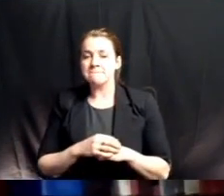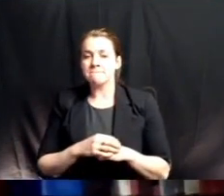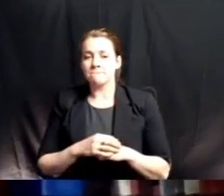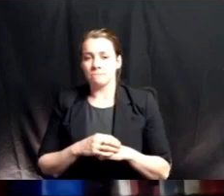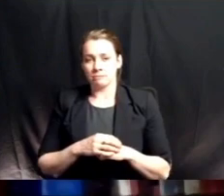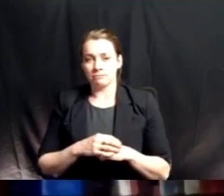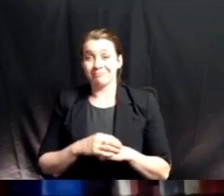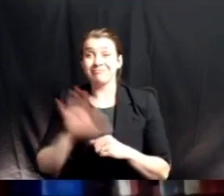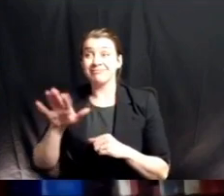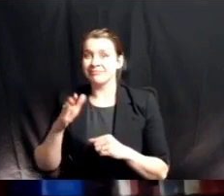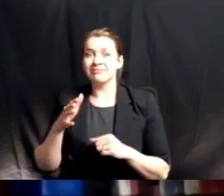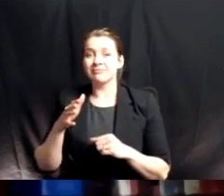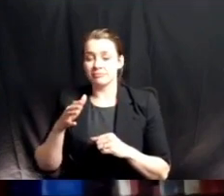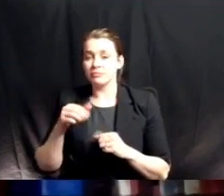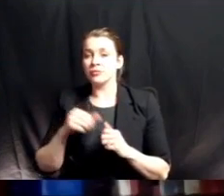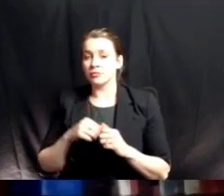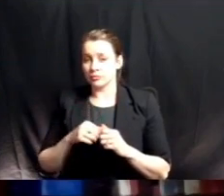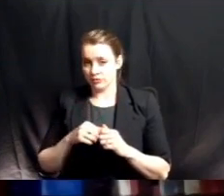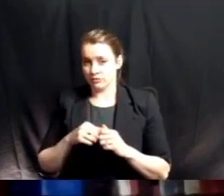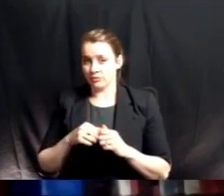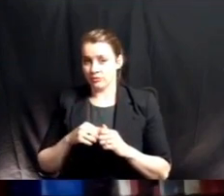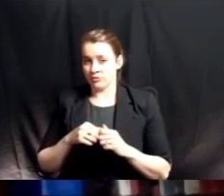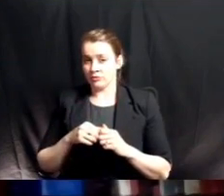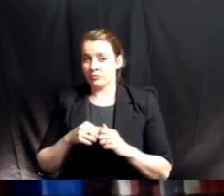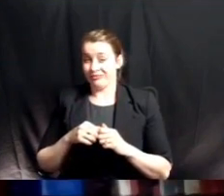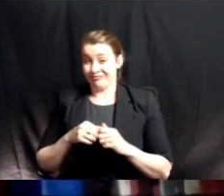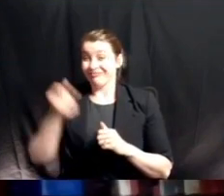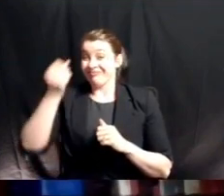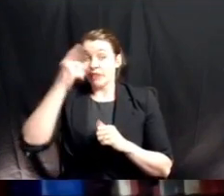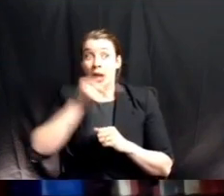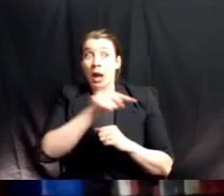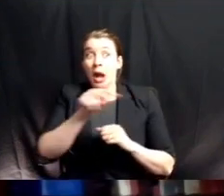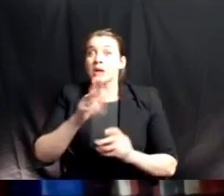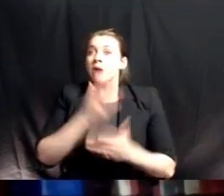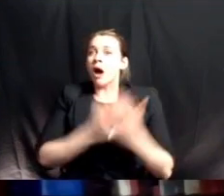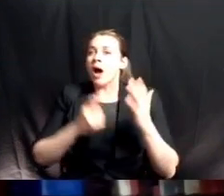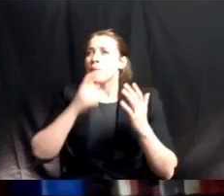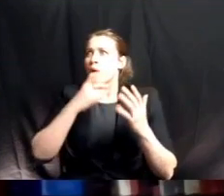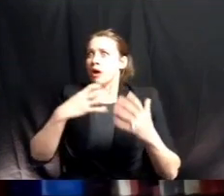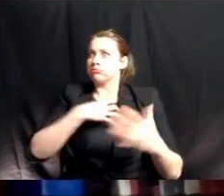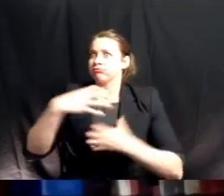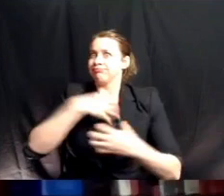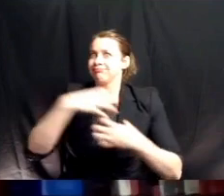from, and not the vast majority of the almost 1,300